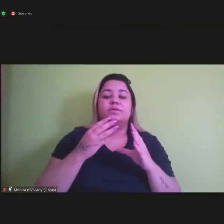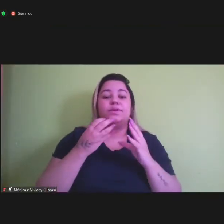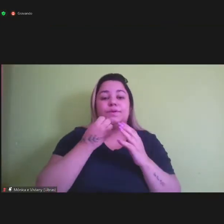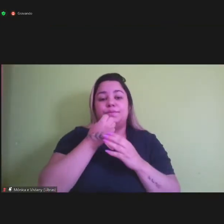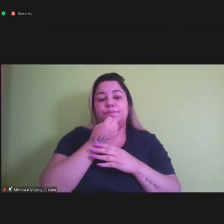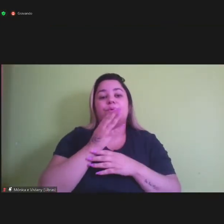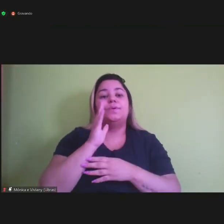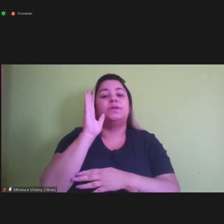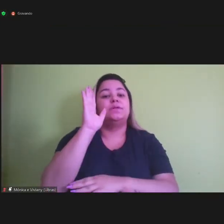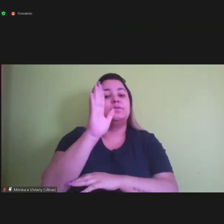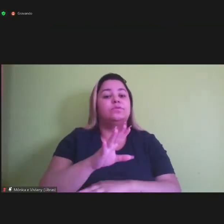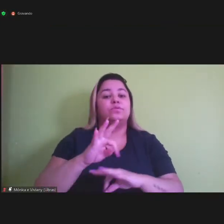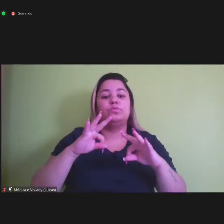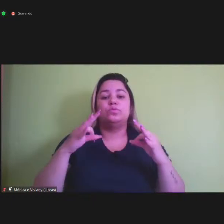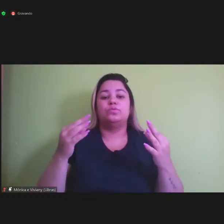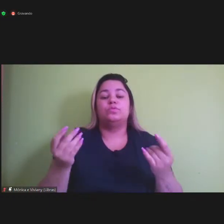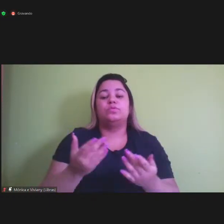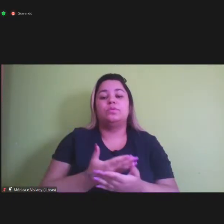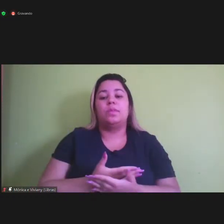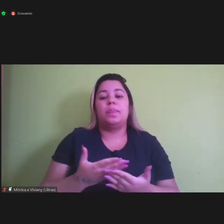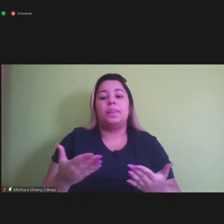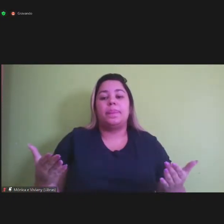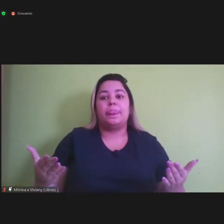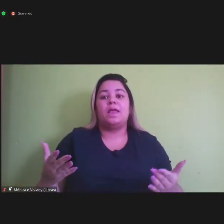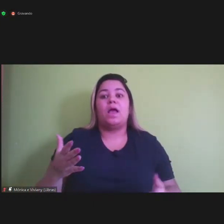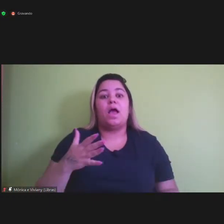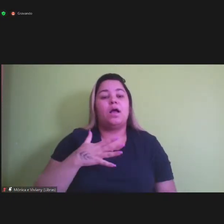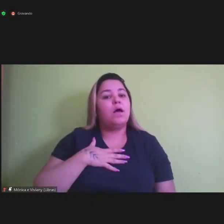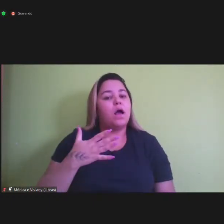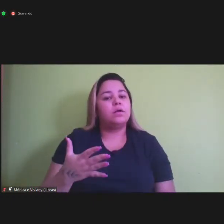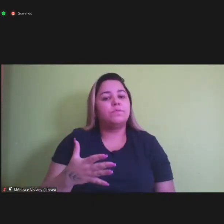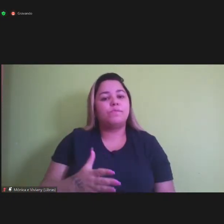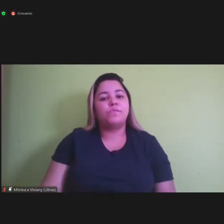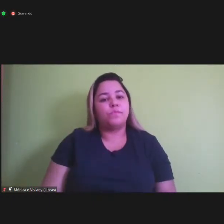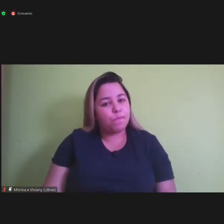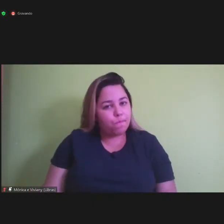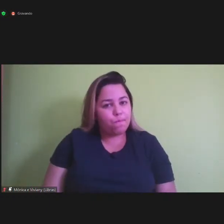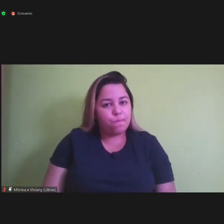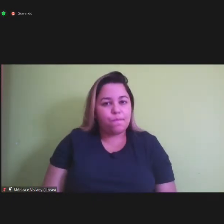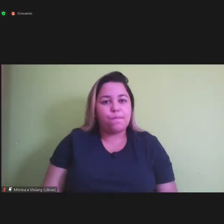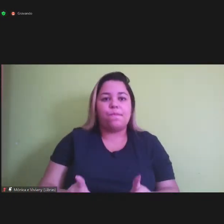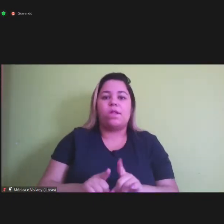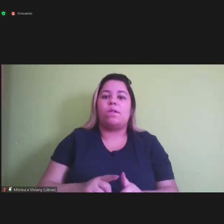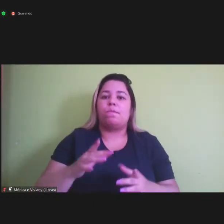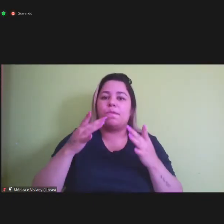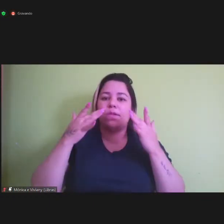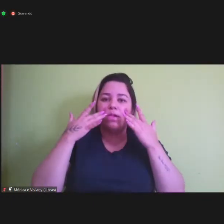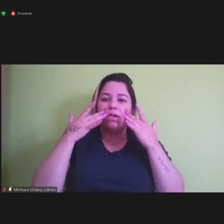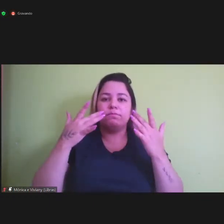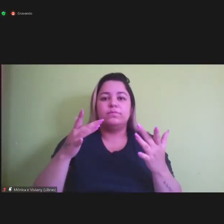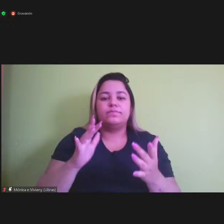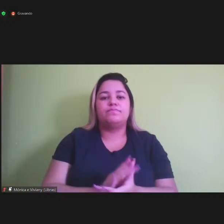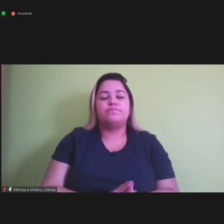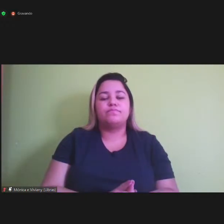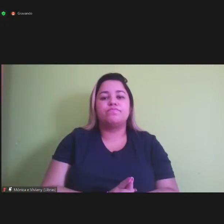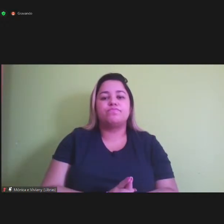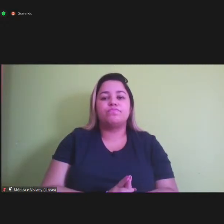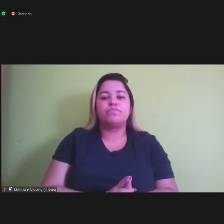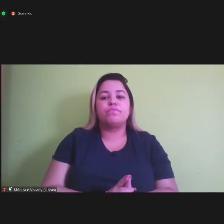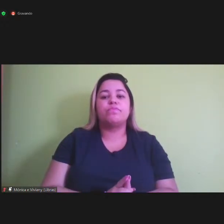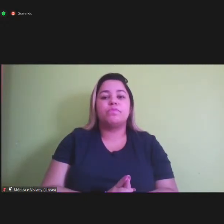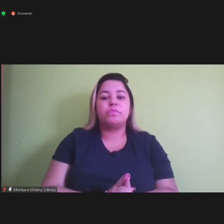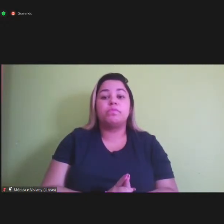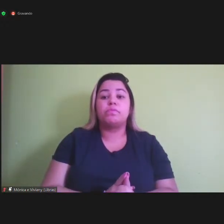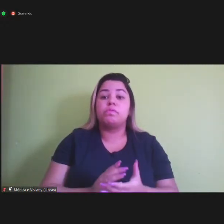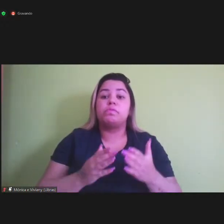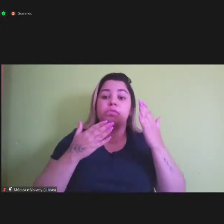Well, thank you. Good afternoon to you all. I am very baffled by the presentations